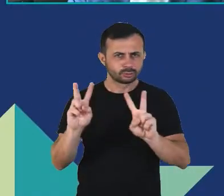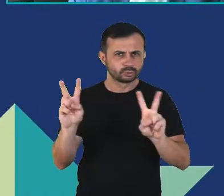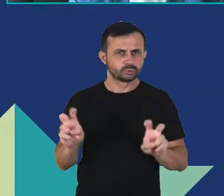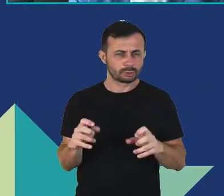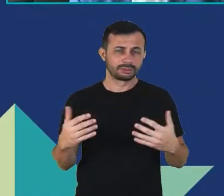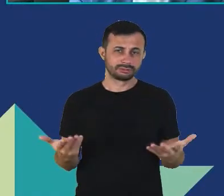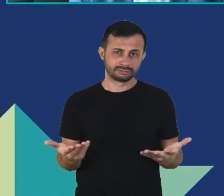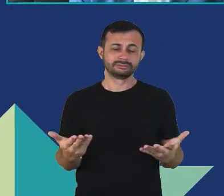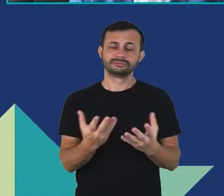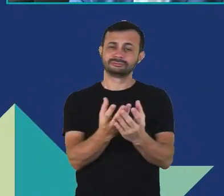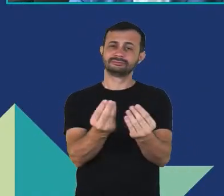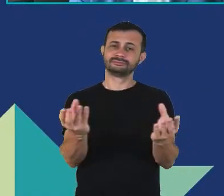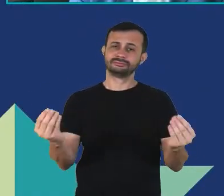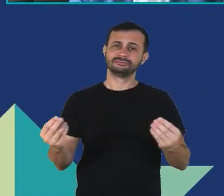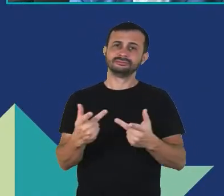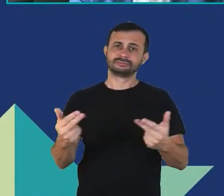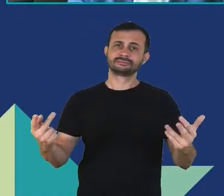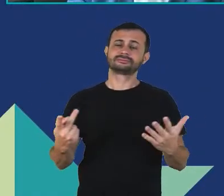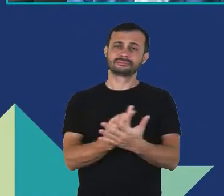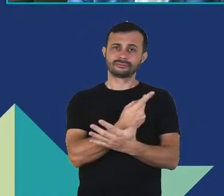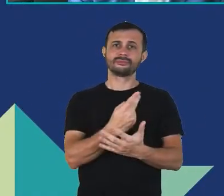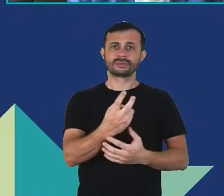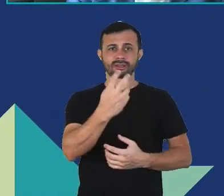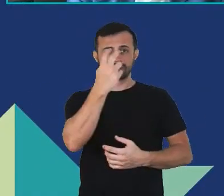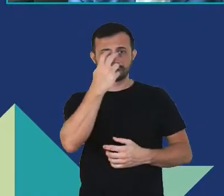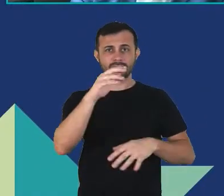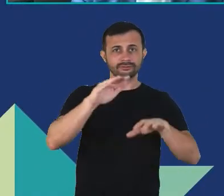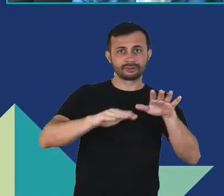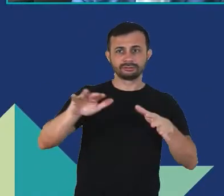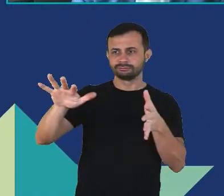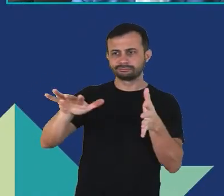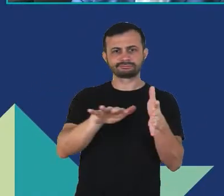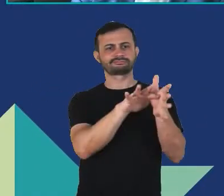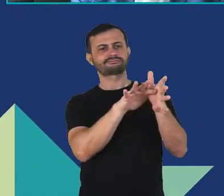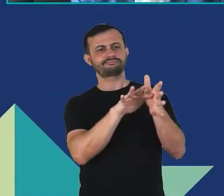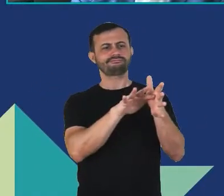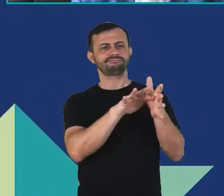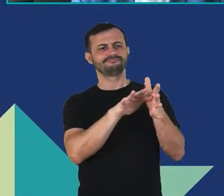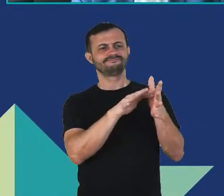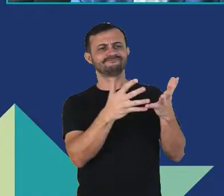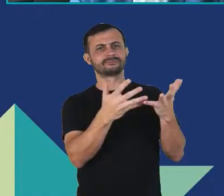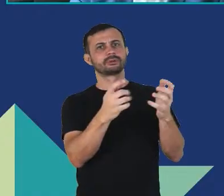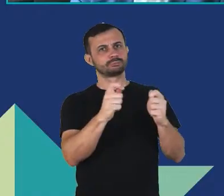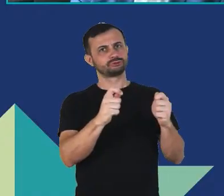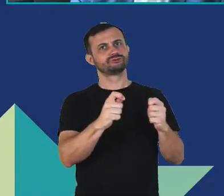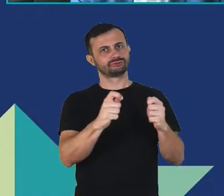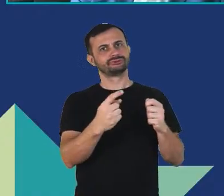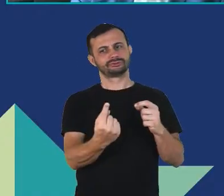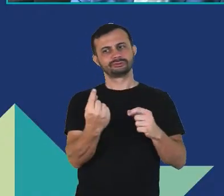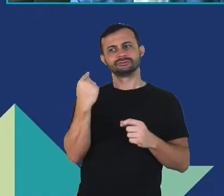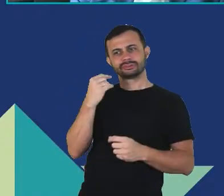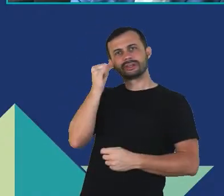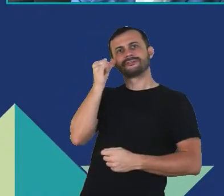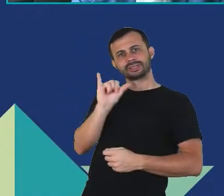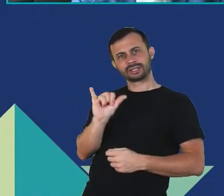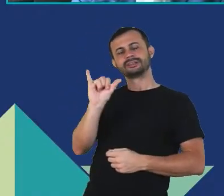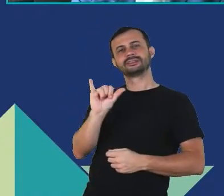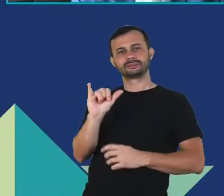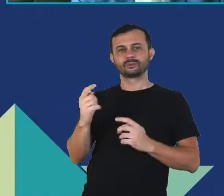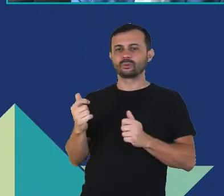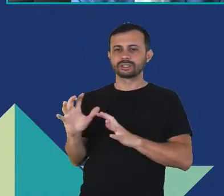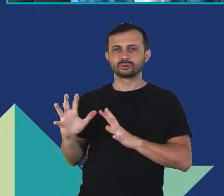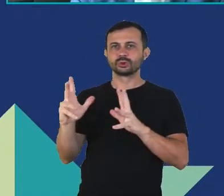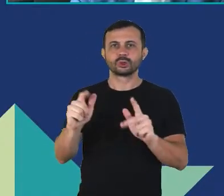we discussed could have been actually almost all of them prevented.